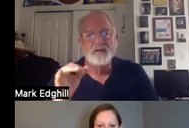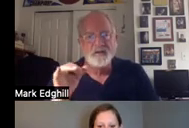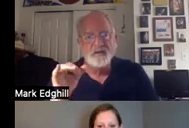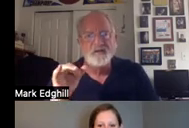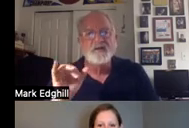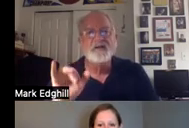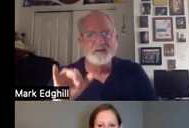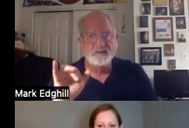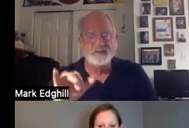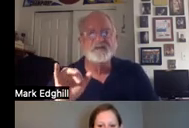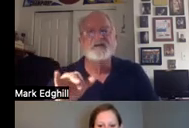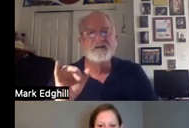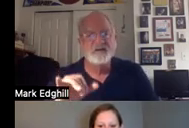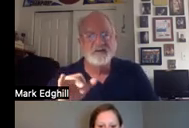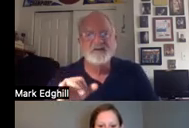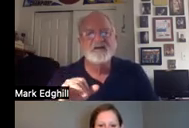different cultures. Yeah.